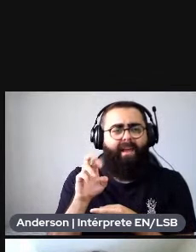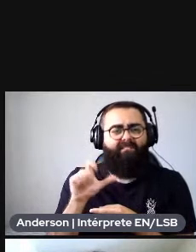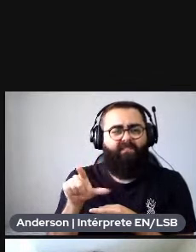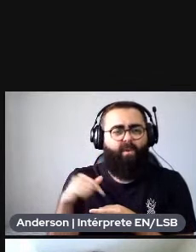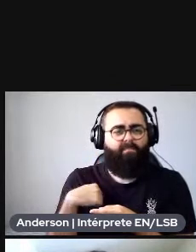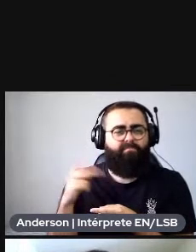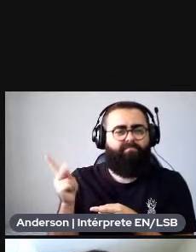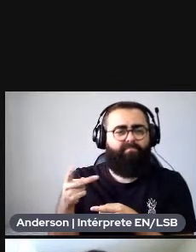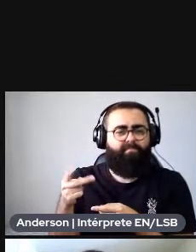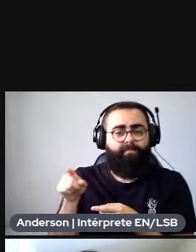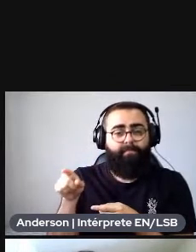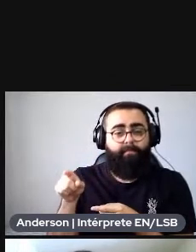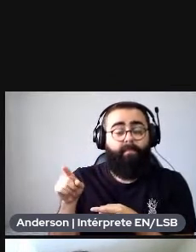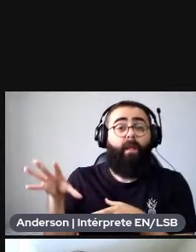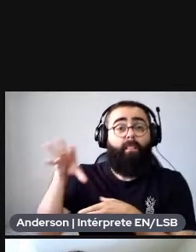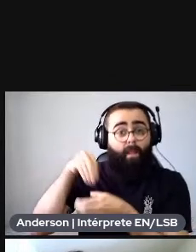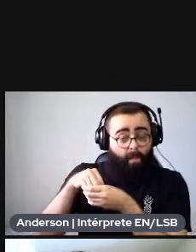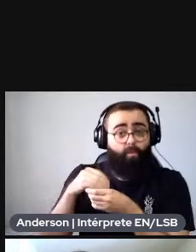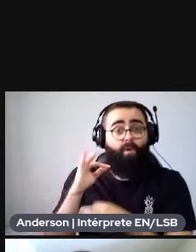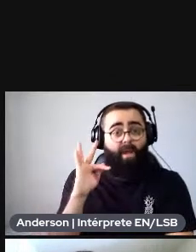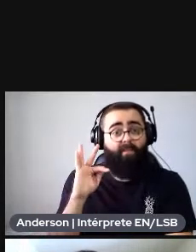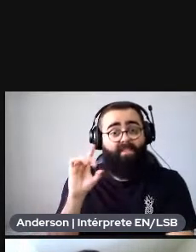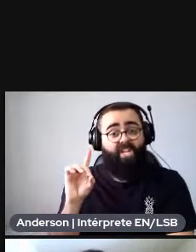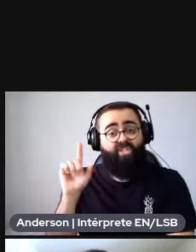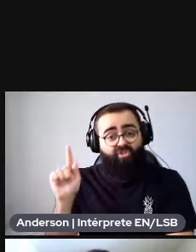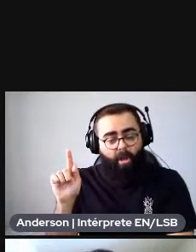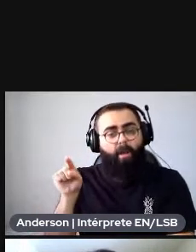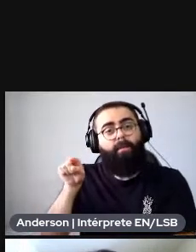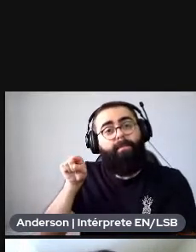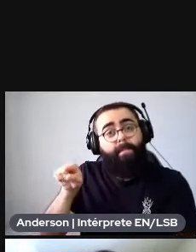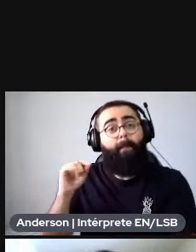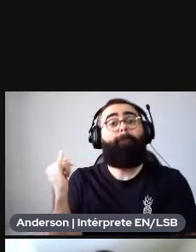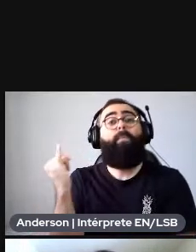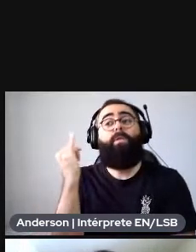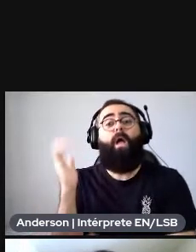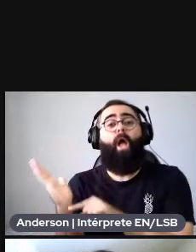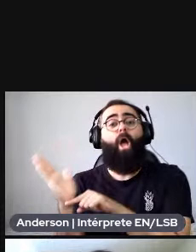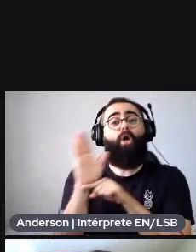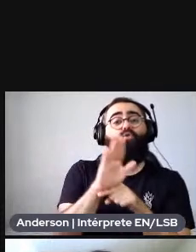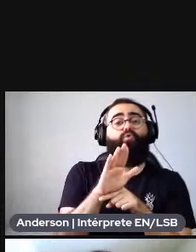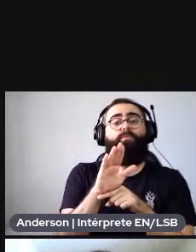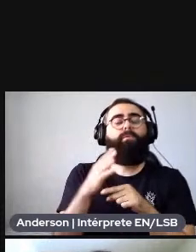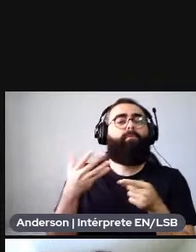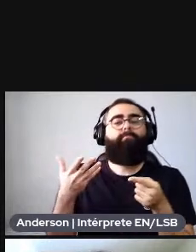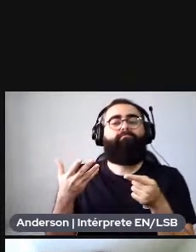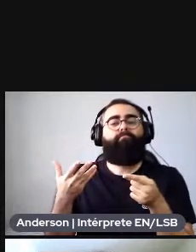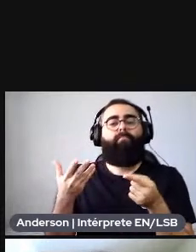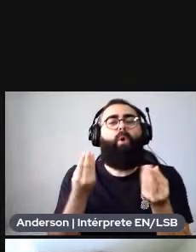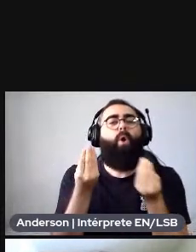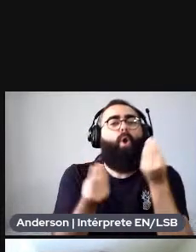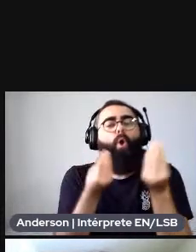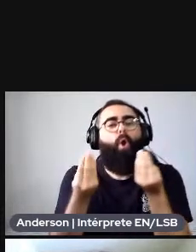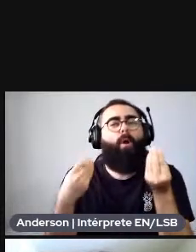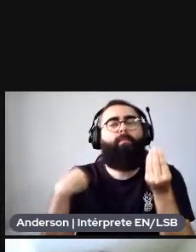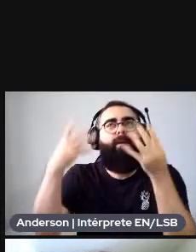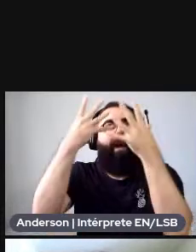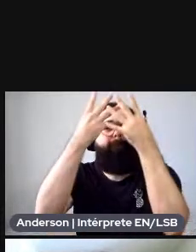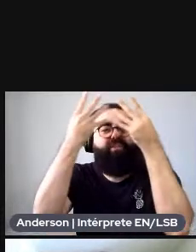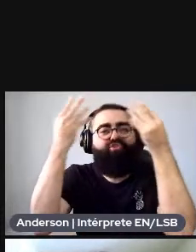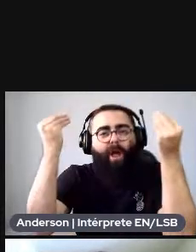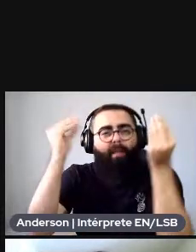functional discourse grammar, which interacts in many ways with the representational structure of the